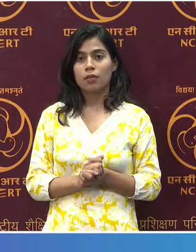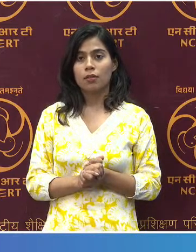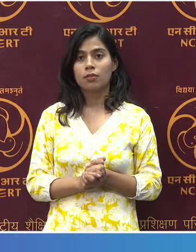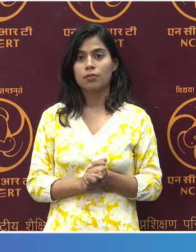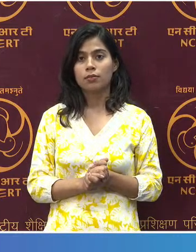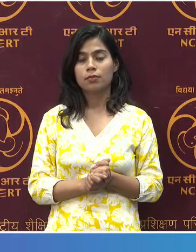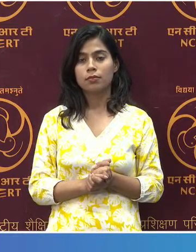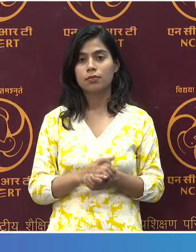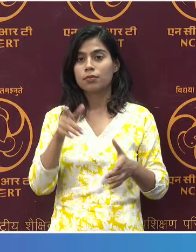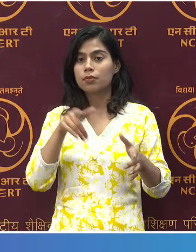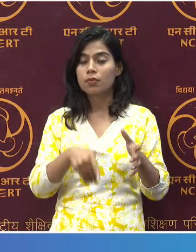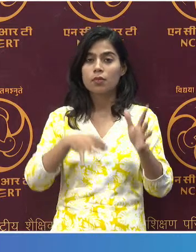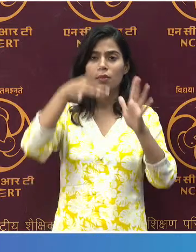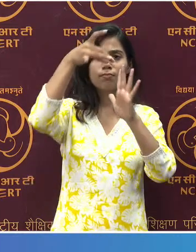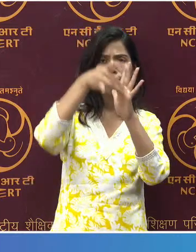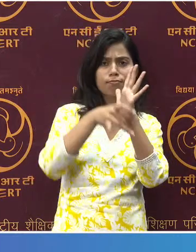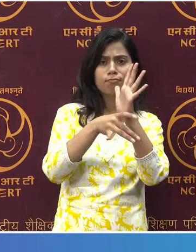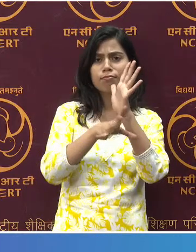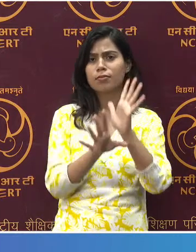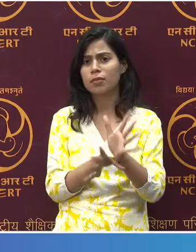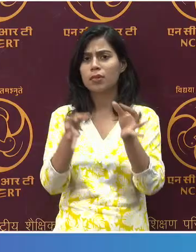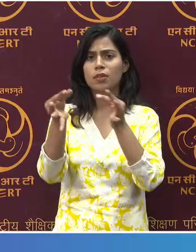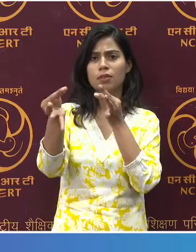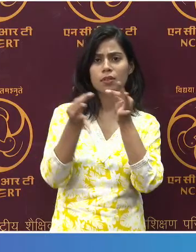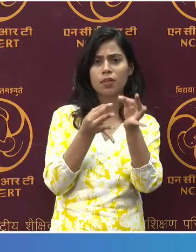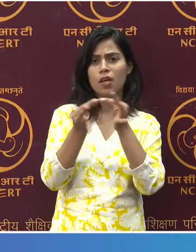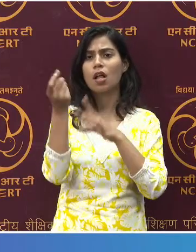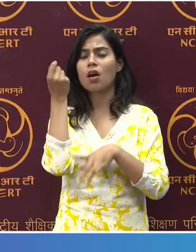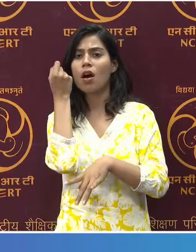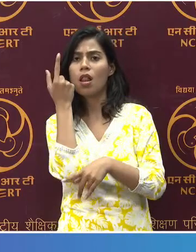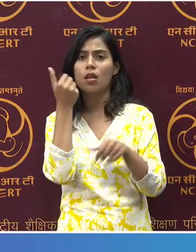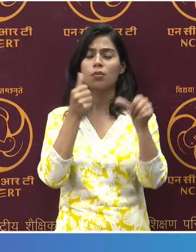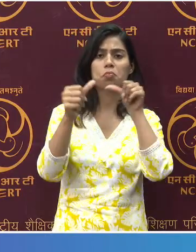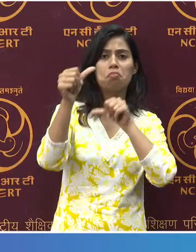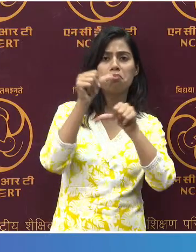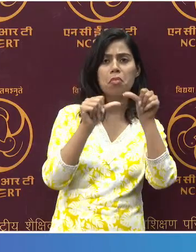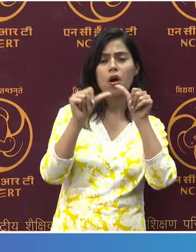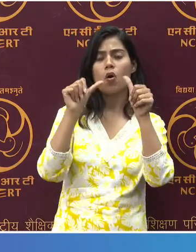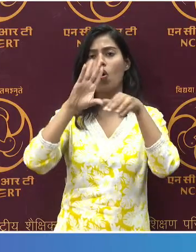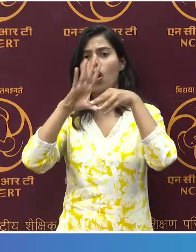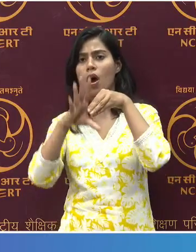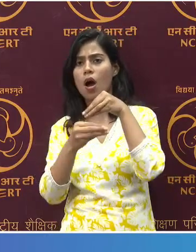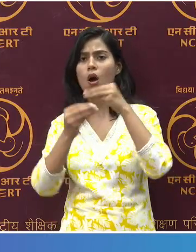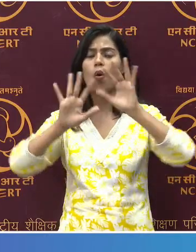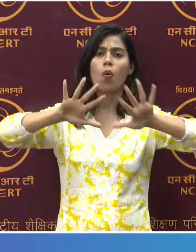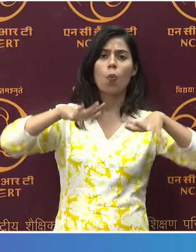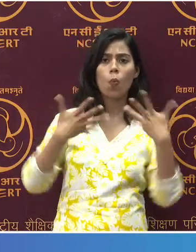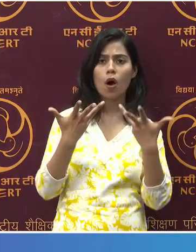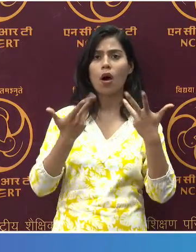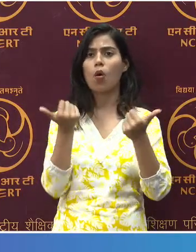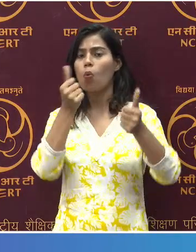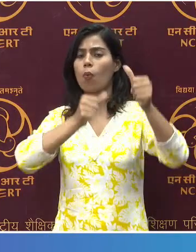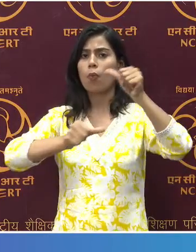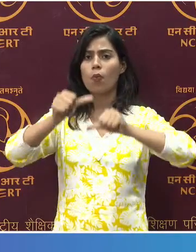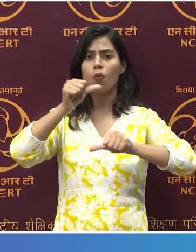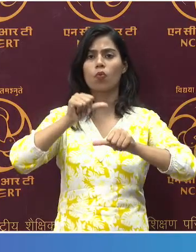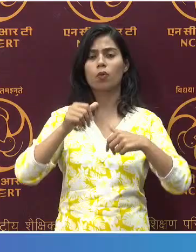So, in detail we can also explain, or we can also understand the process of addition, how the addition process